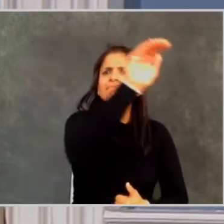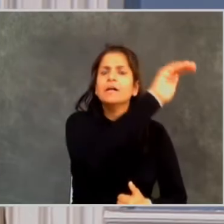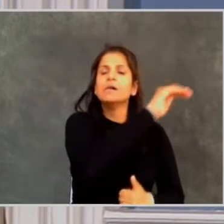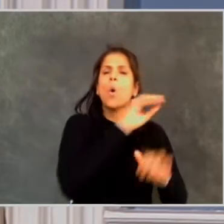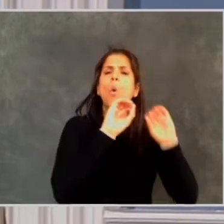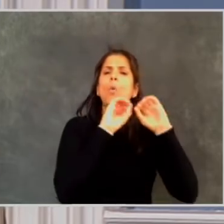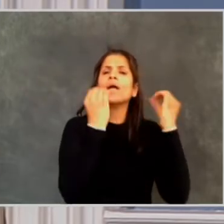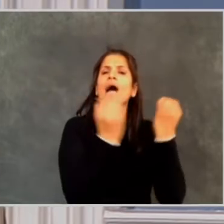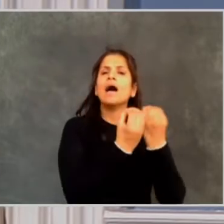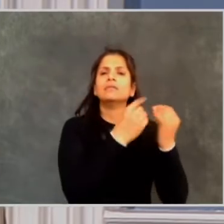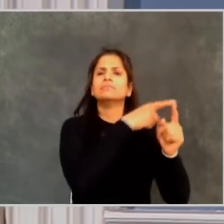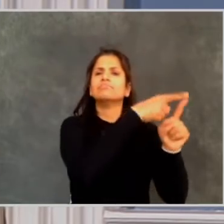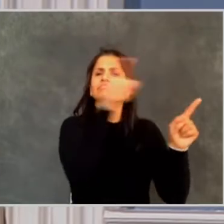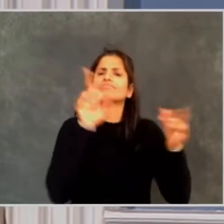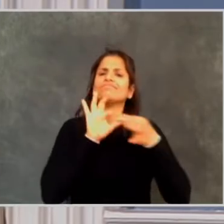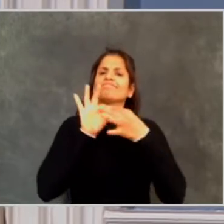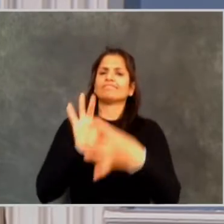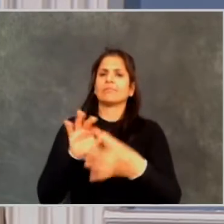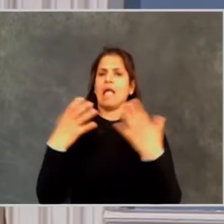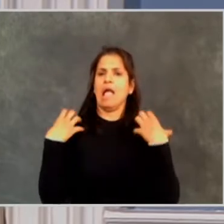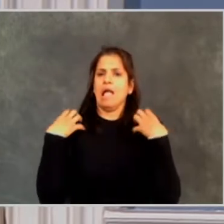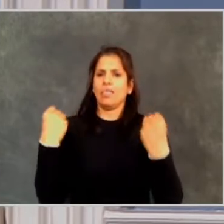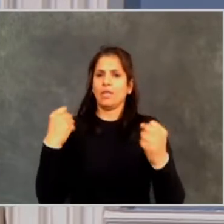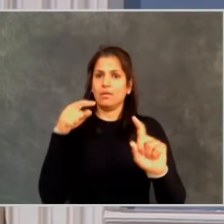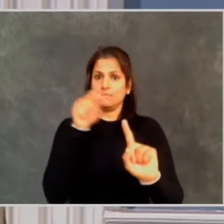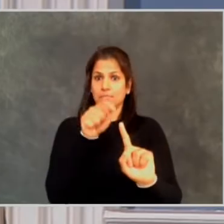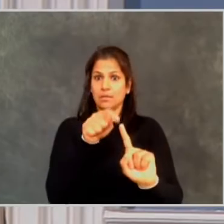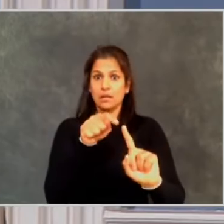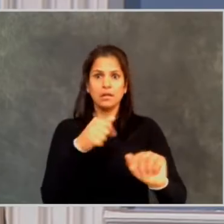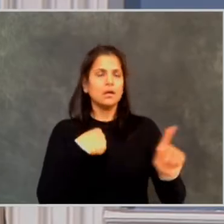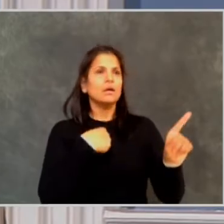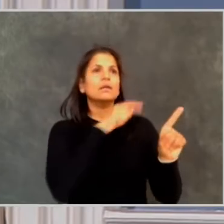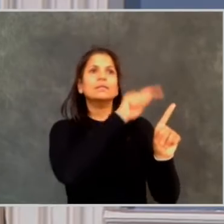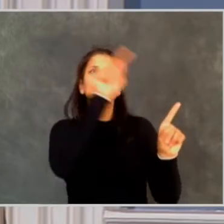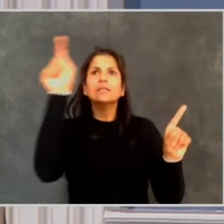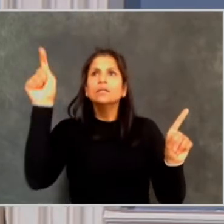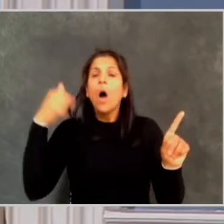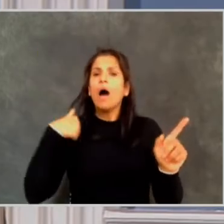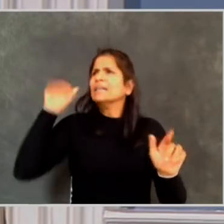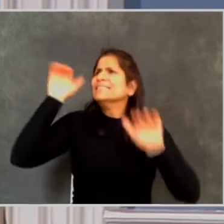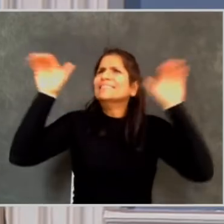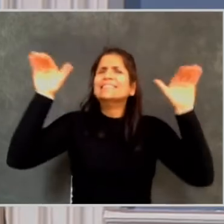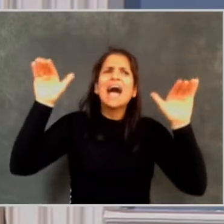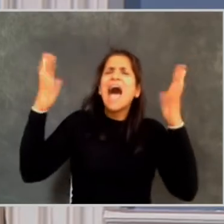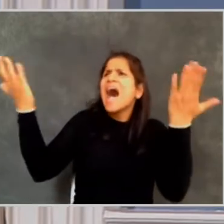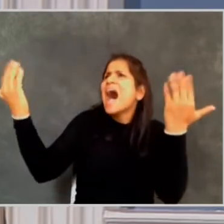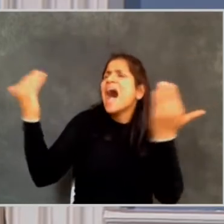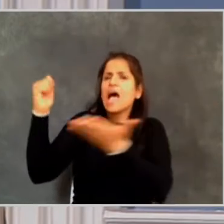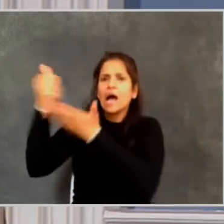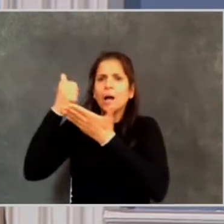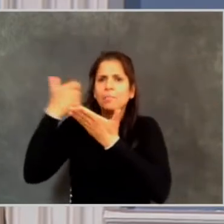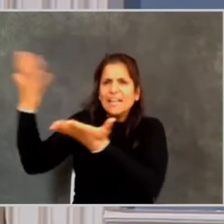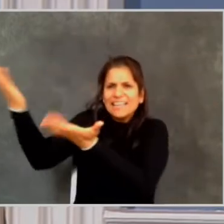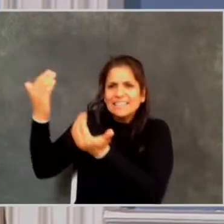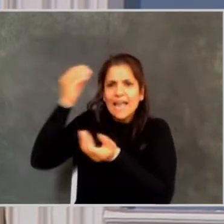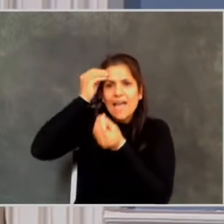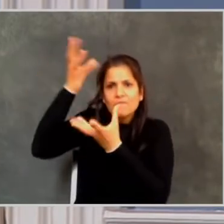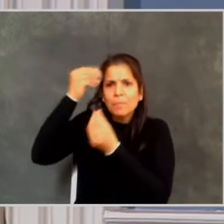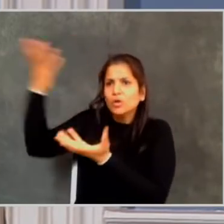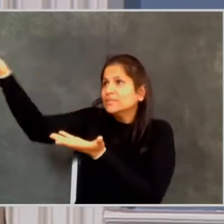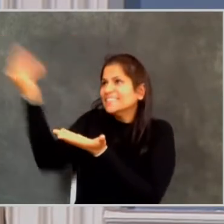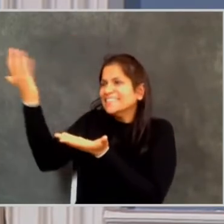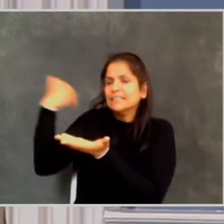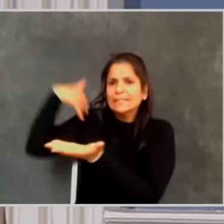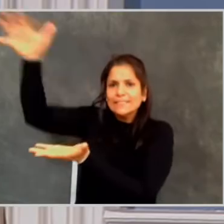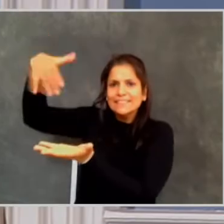their RIOs. And so we needed to then make arrangements to go directly into their electronic medical records. I think the